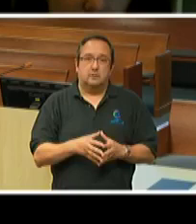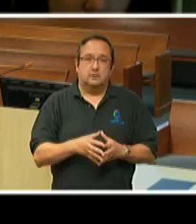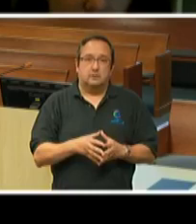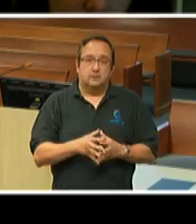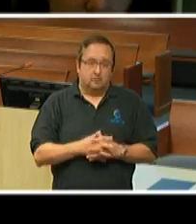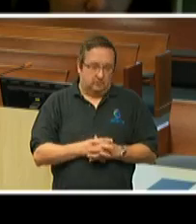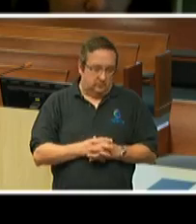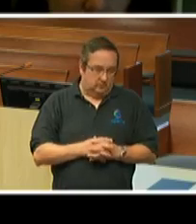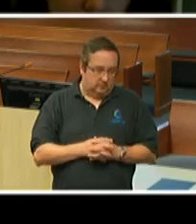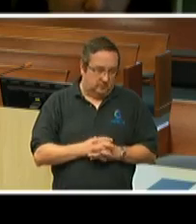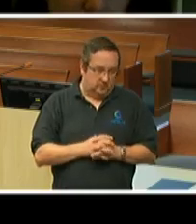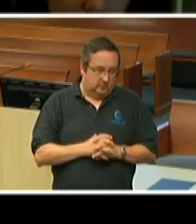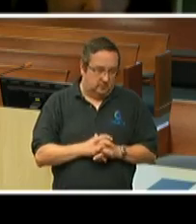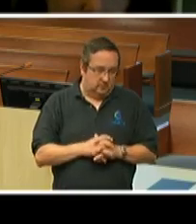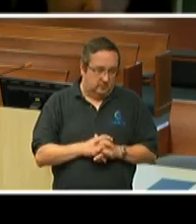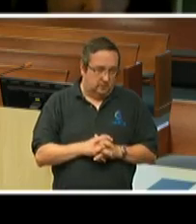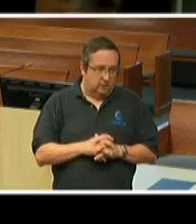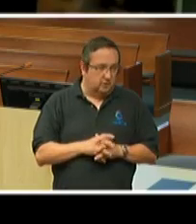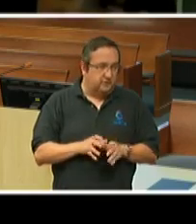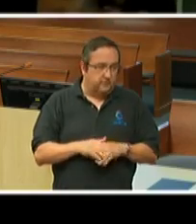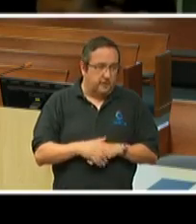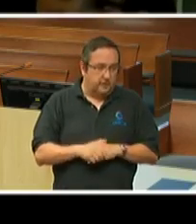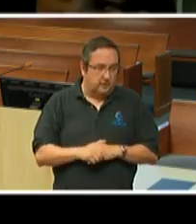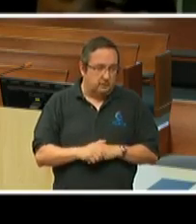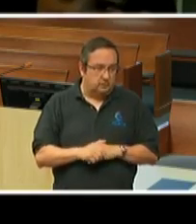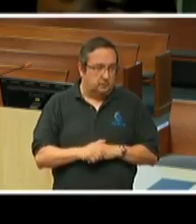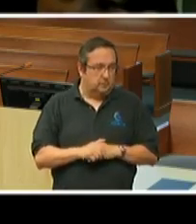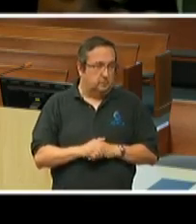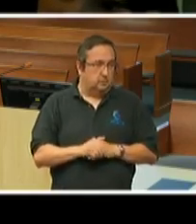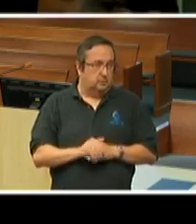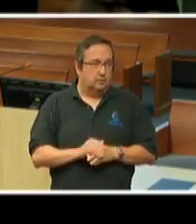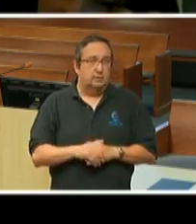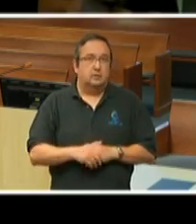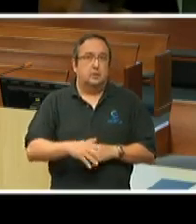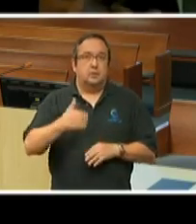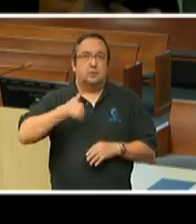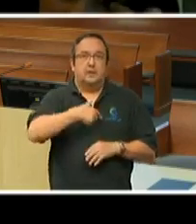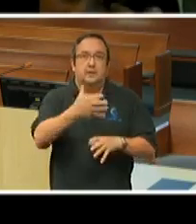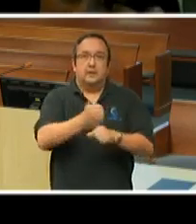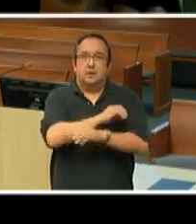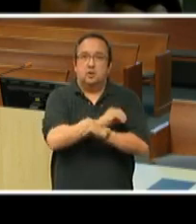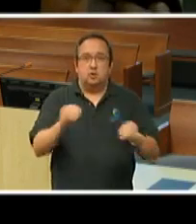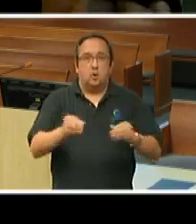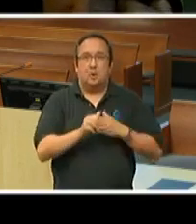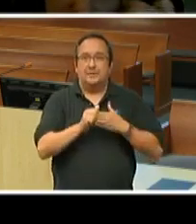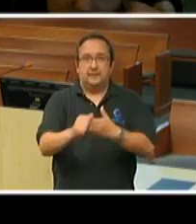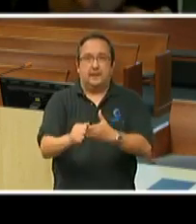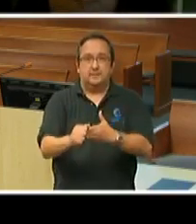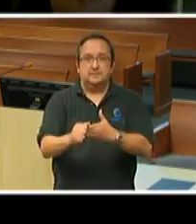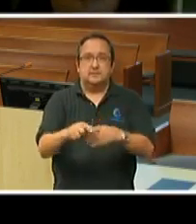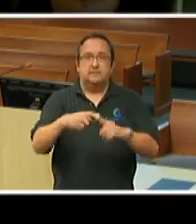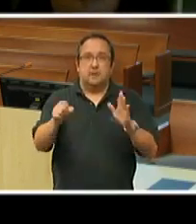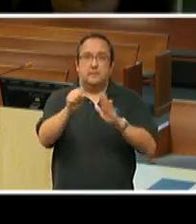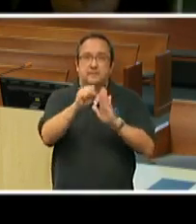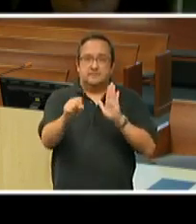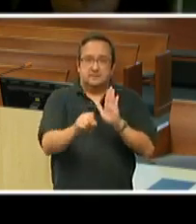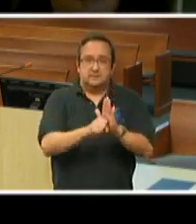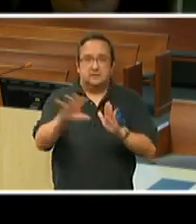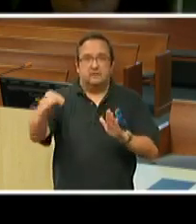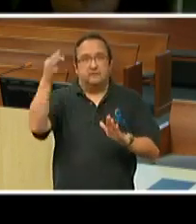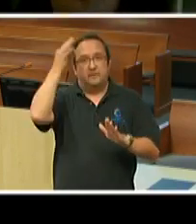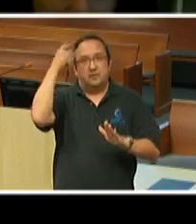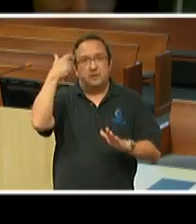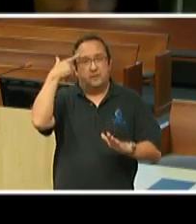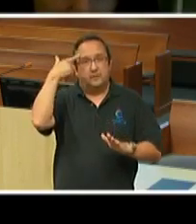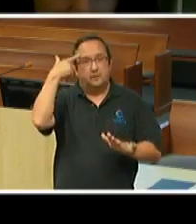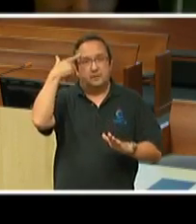and one thing I want to say right at the offset is we're going to get no guidance from the state or the federal government in the